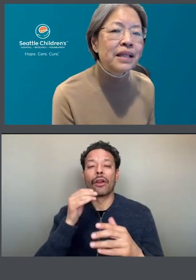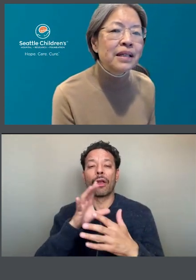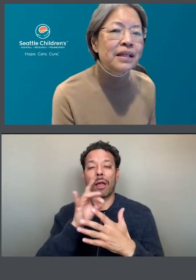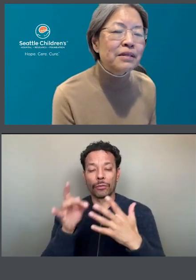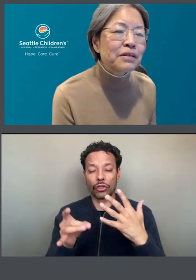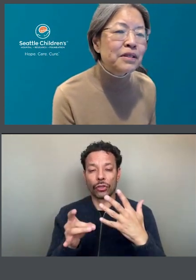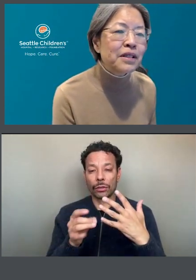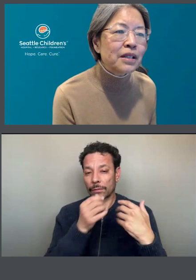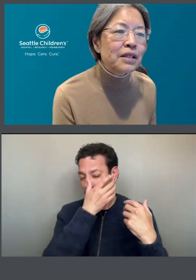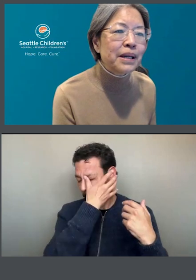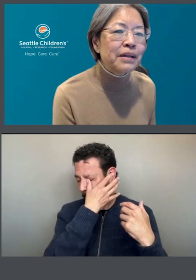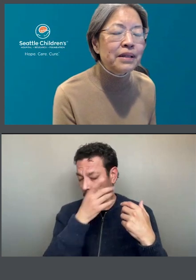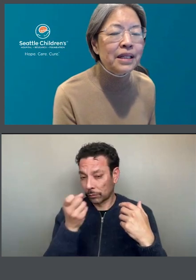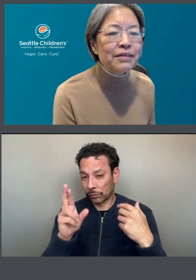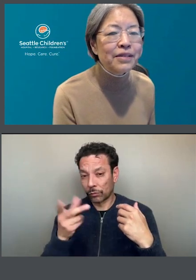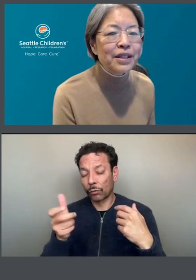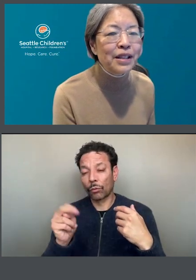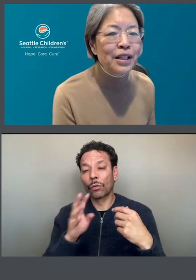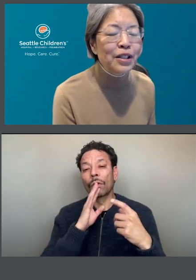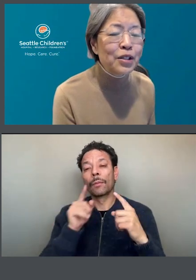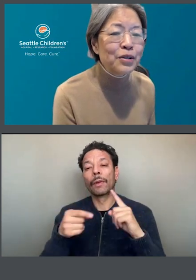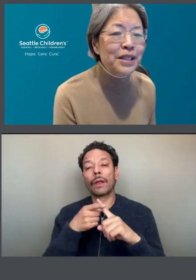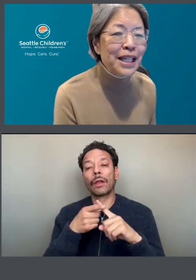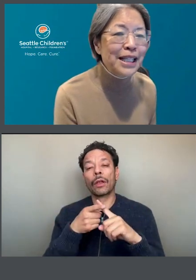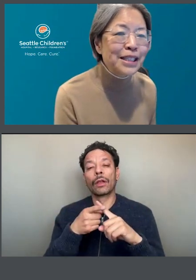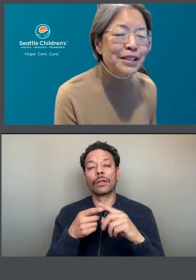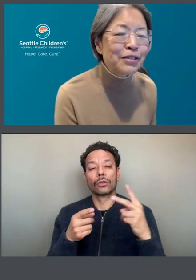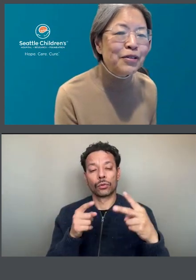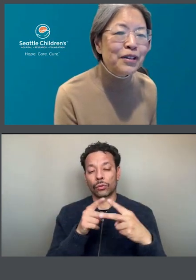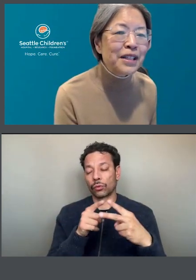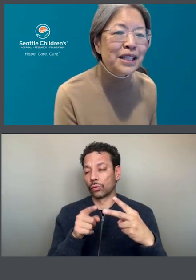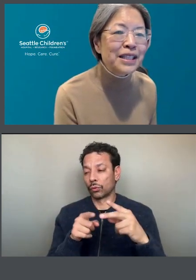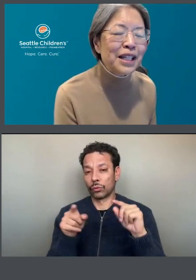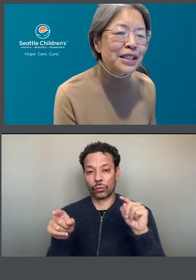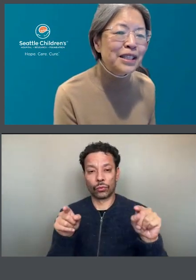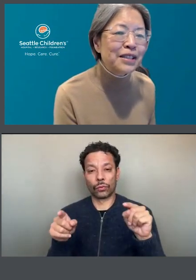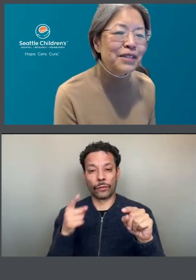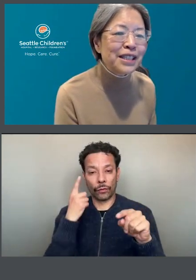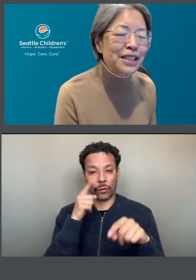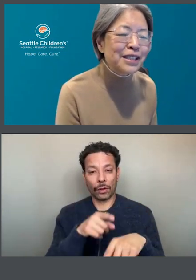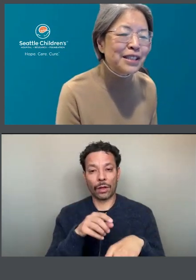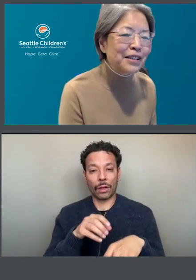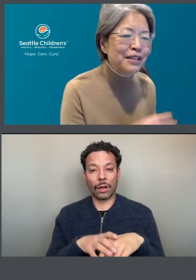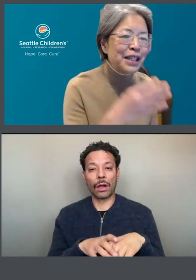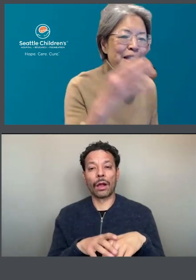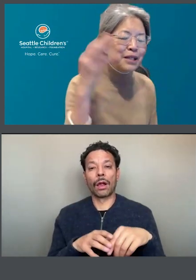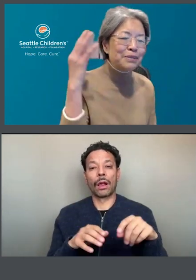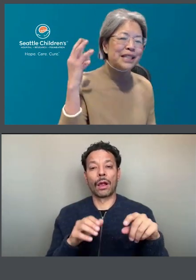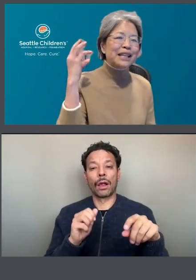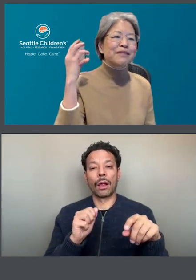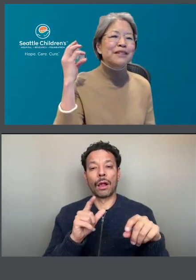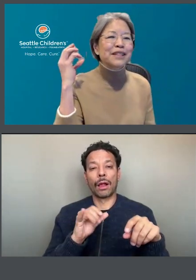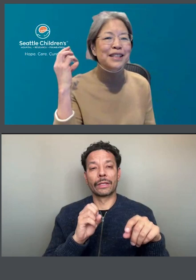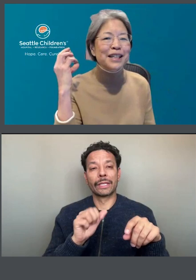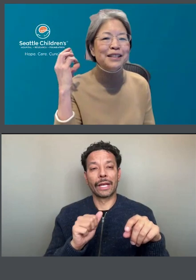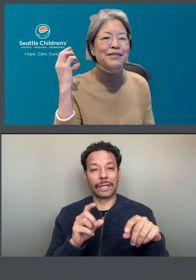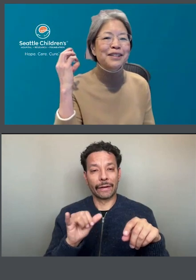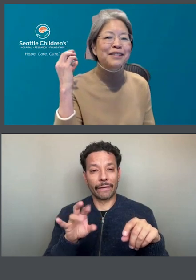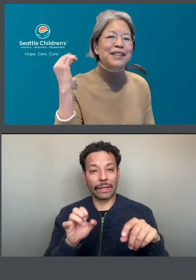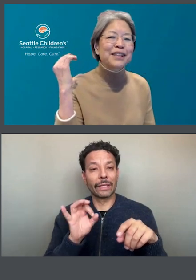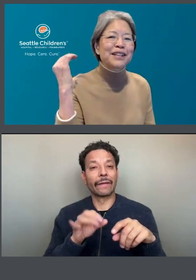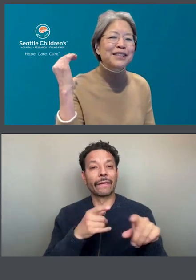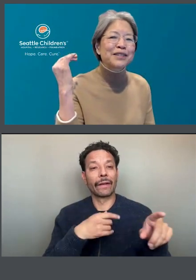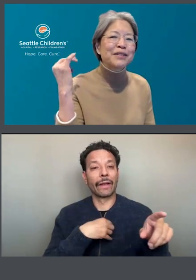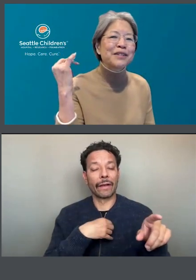And Dr. Horn talked about kind of the two indications for these Oseo devices are ipsilateral conductive